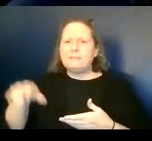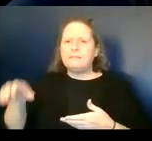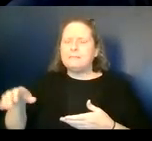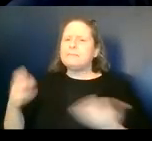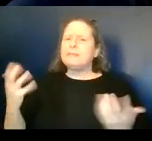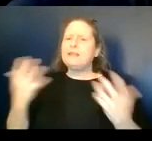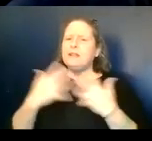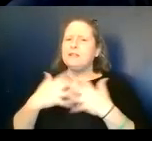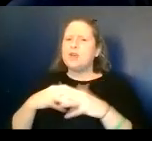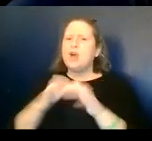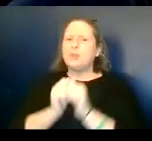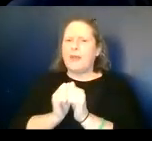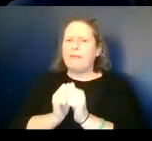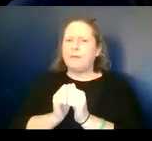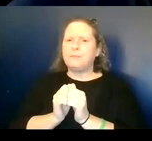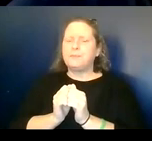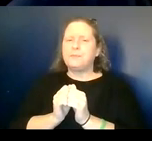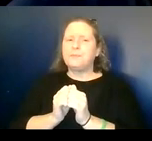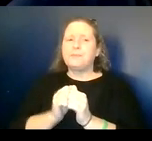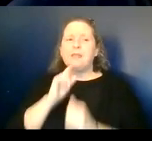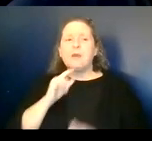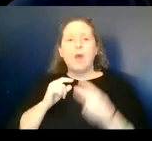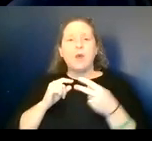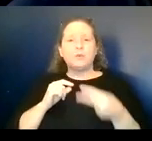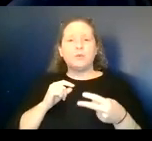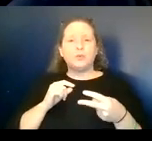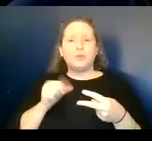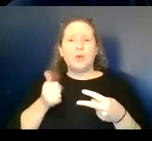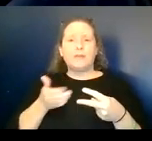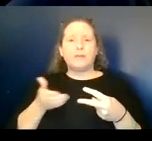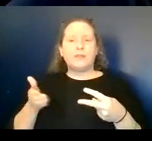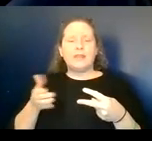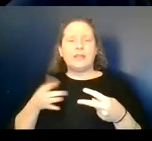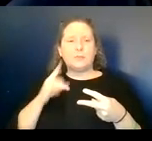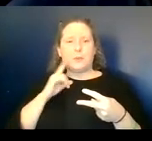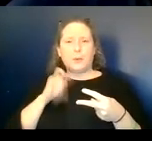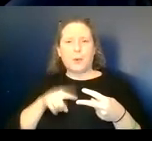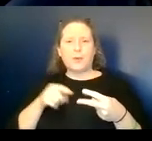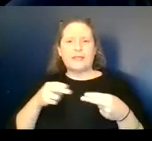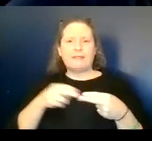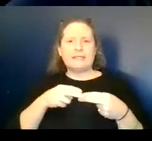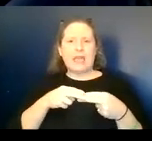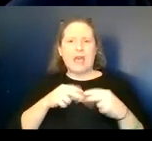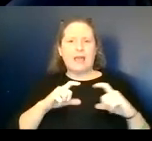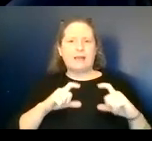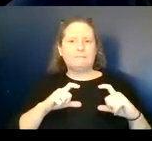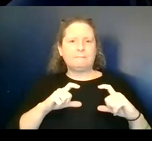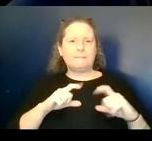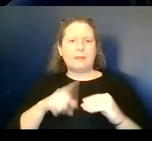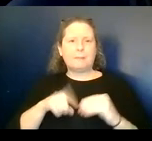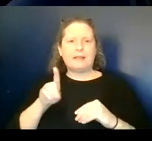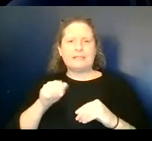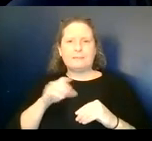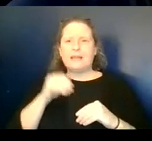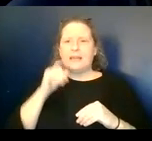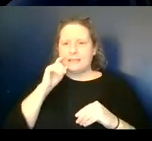there are two other things we would like to note about disability and